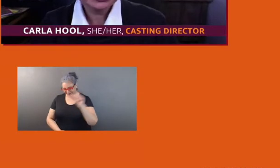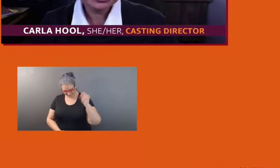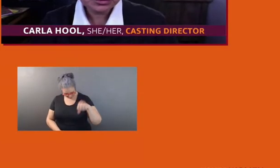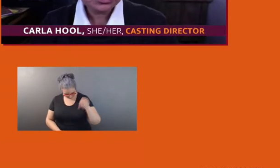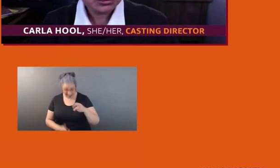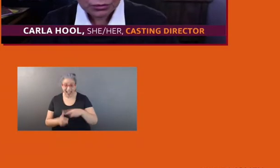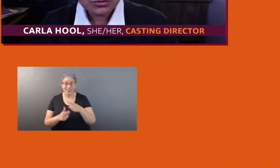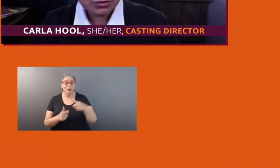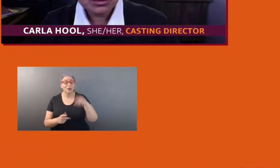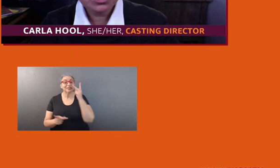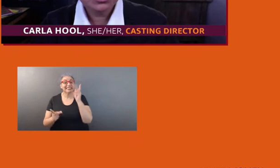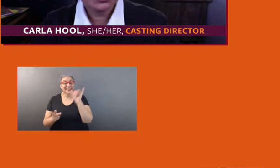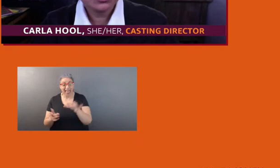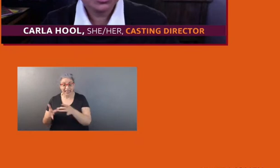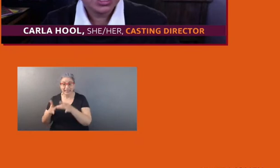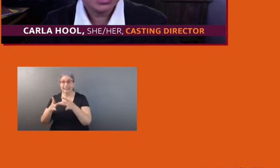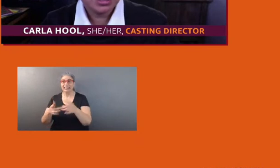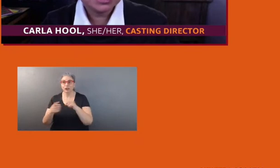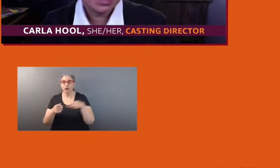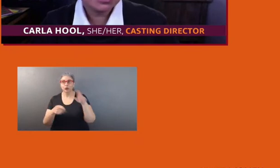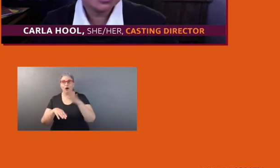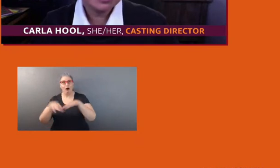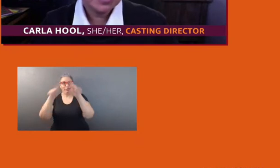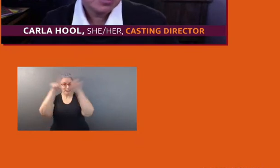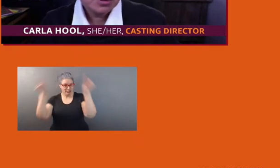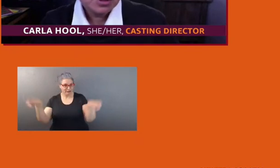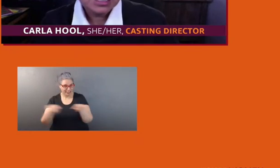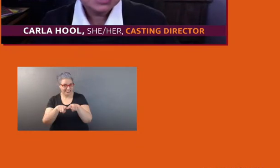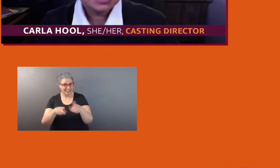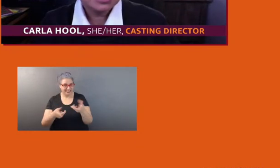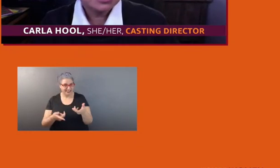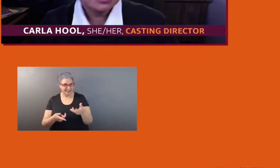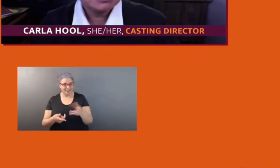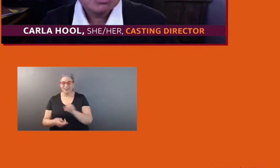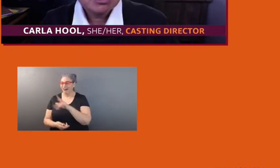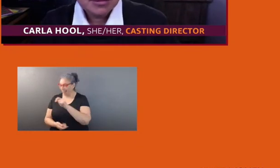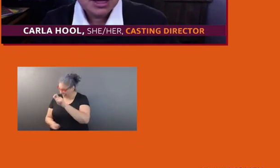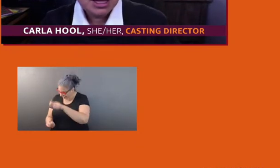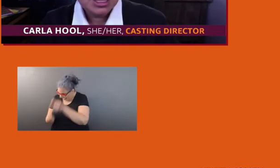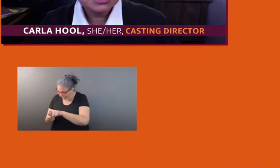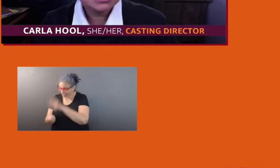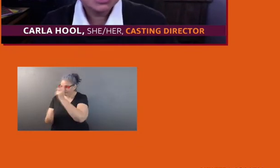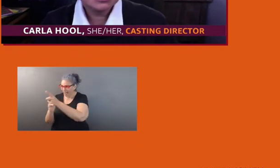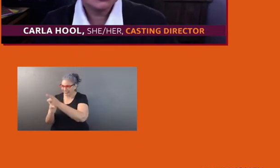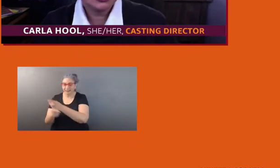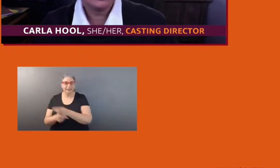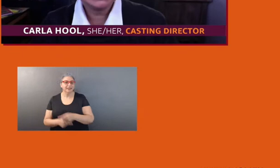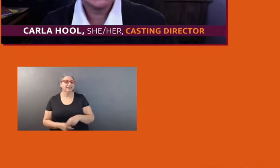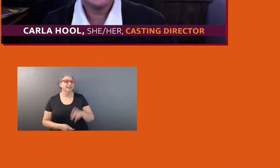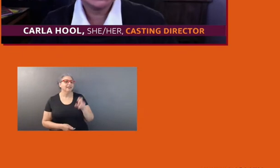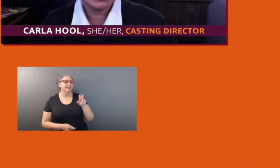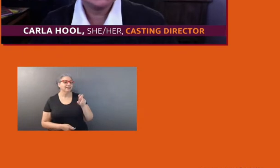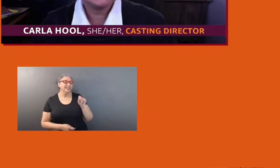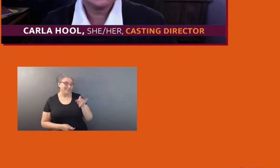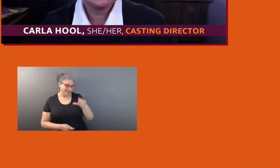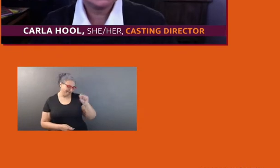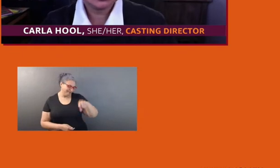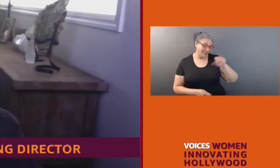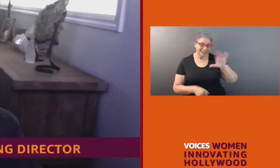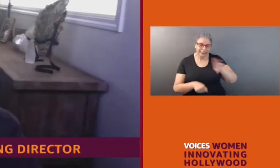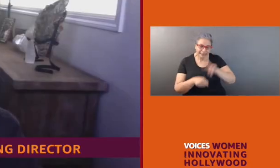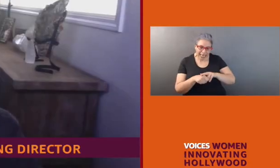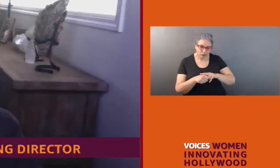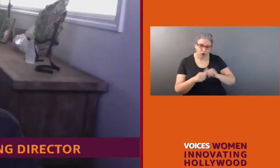that lead to on the screen. Exactly. You know, it's a definite natural progression. It's like, you know, many times they ask